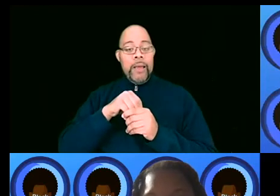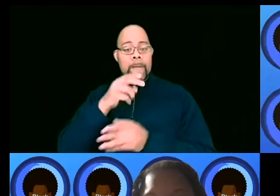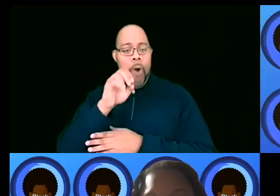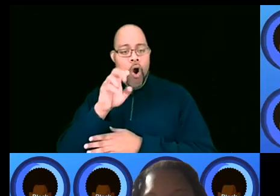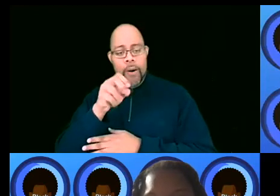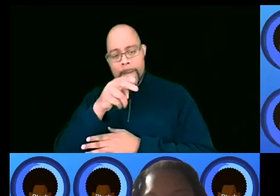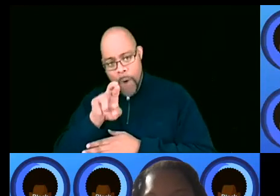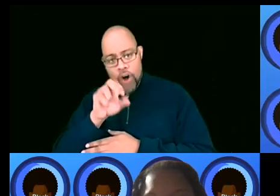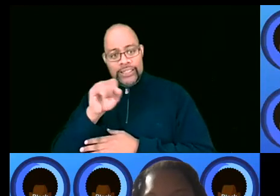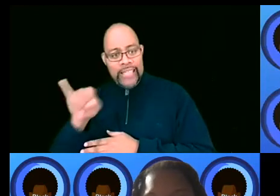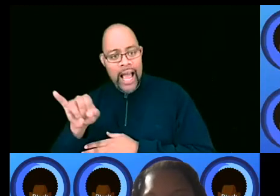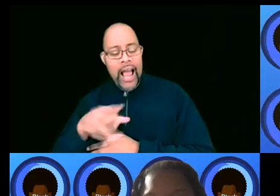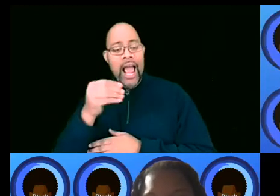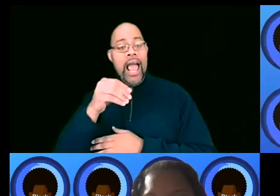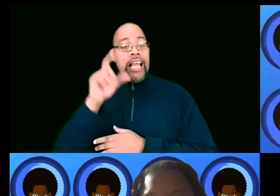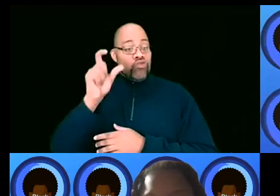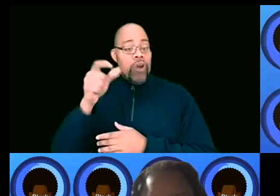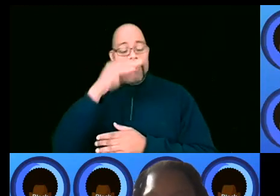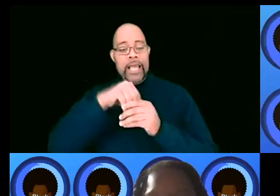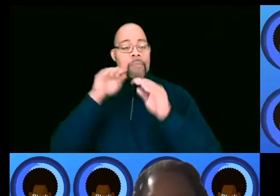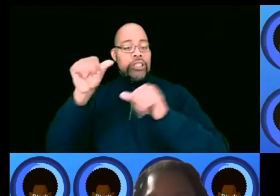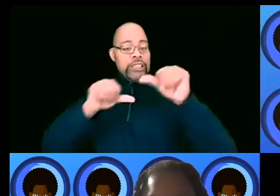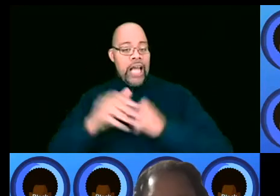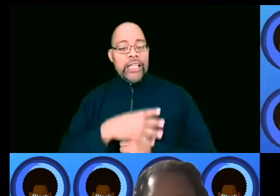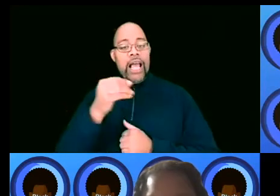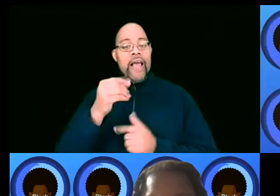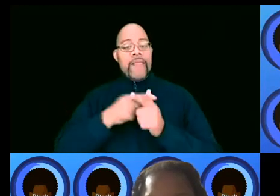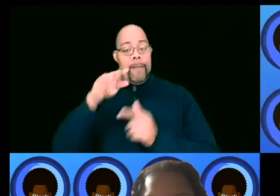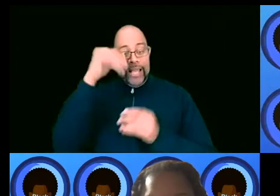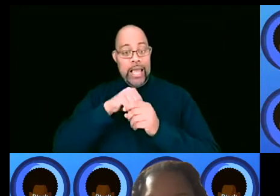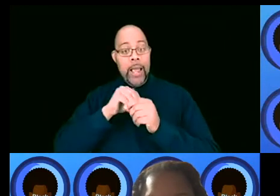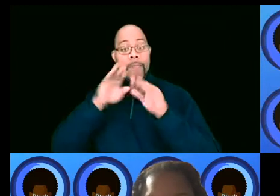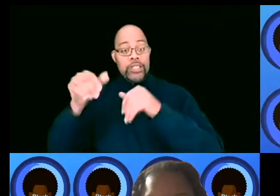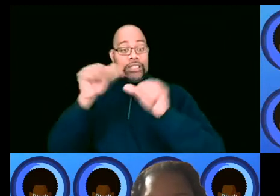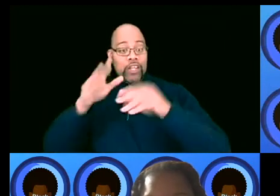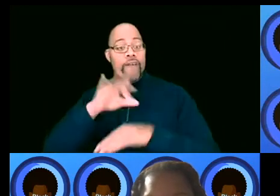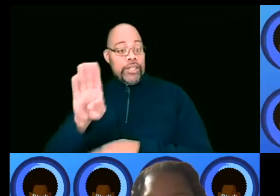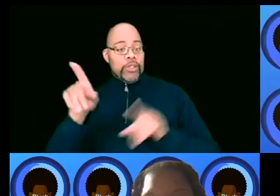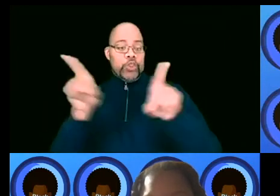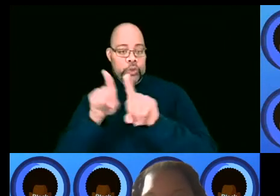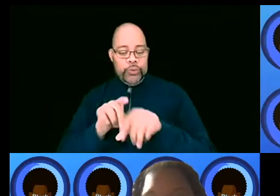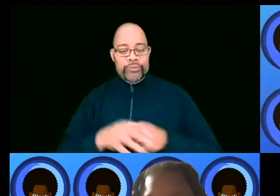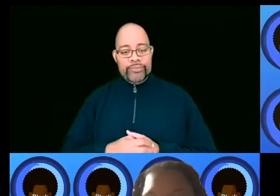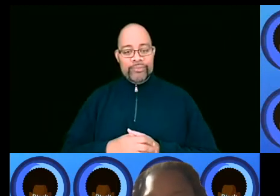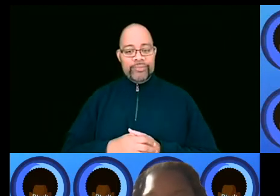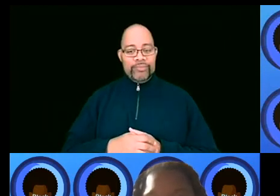got Instagram at Black and Marine Science, and then it's Black and Marine Science on Facebook as well.